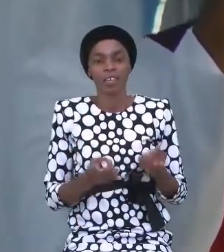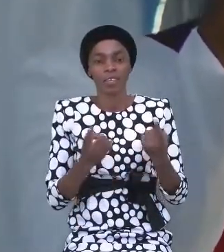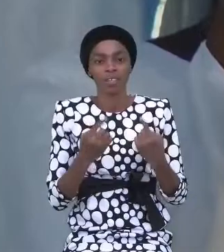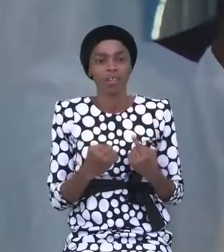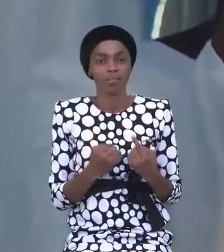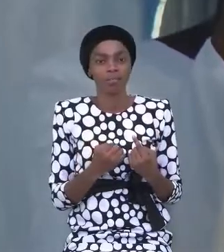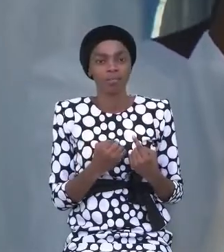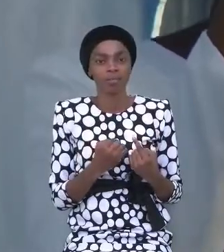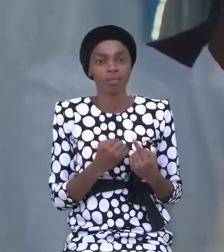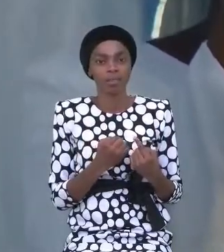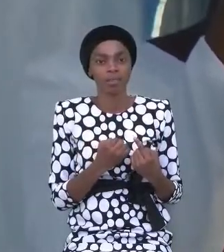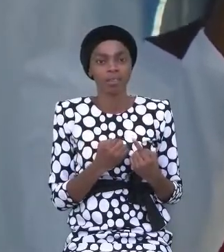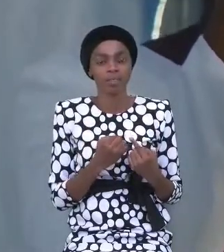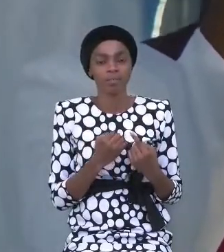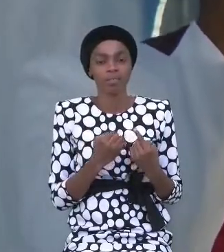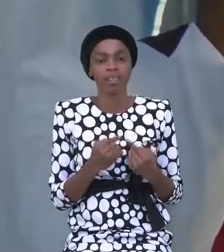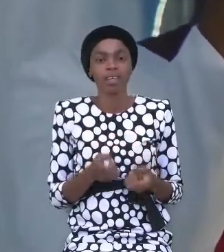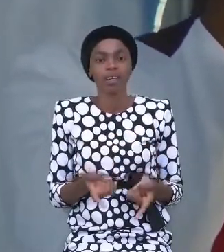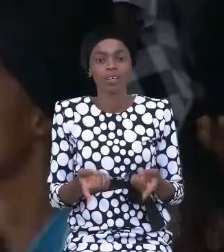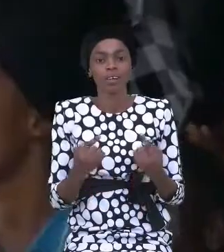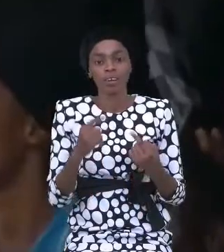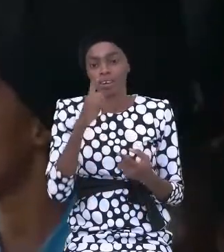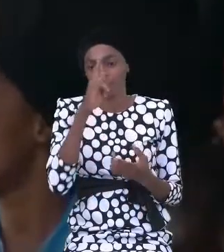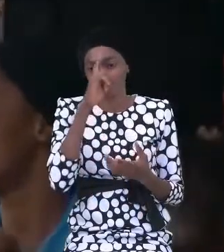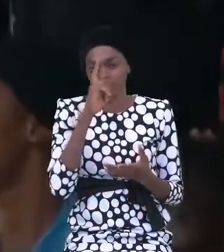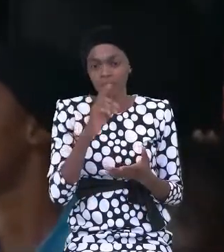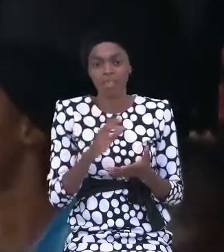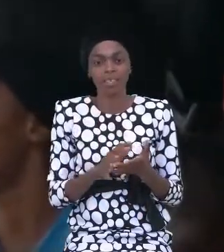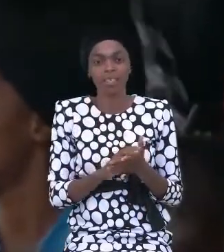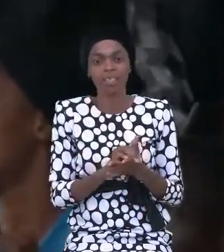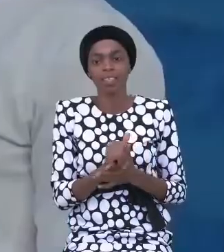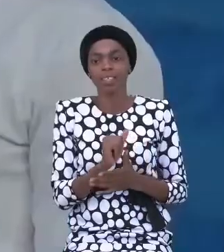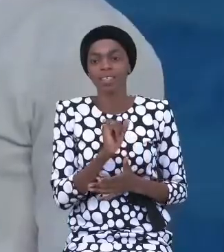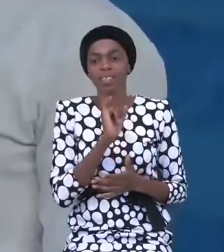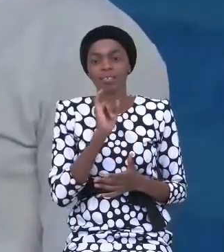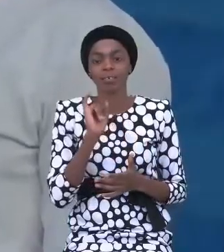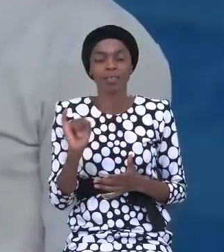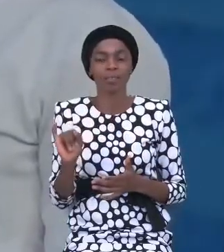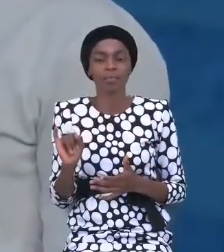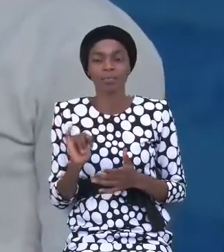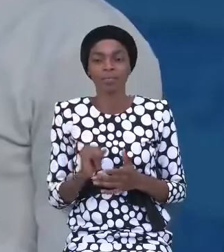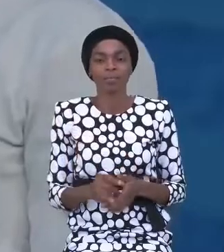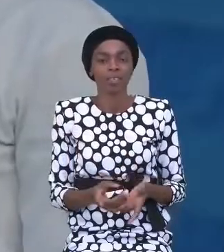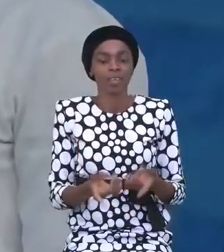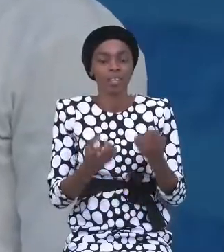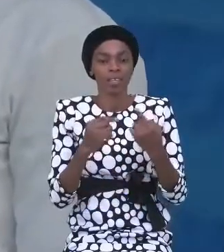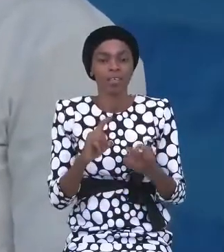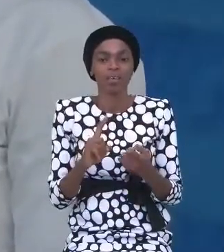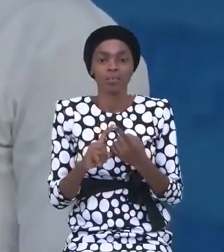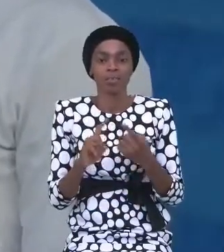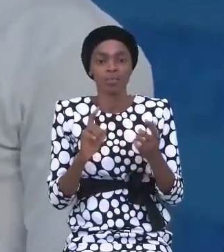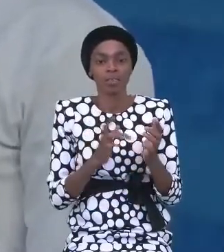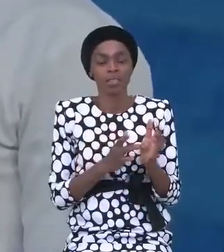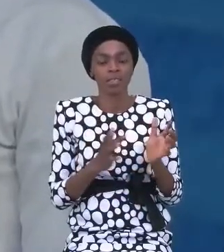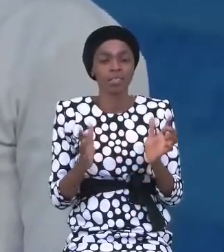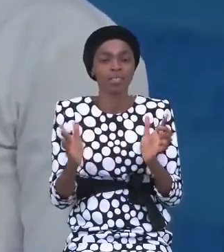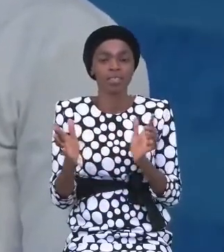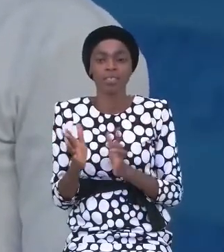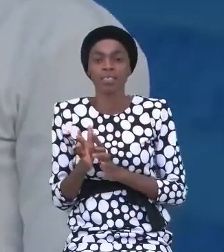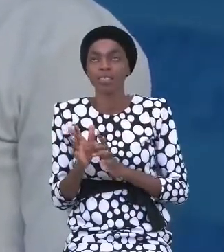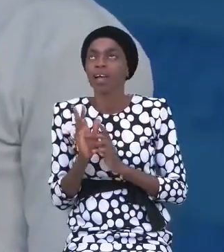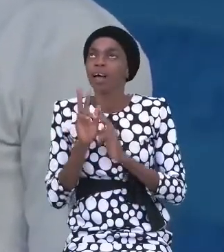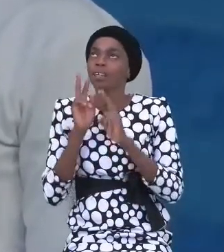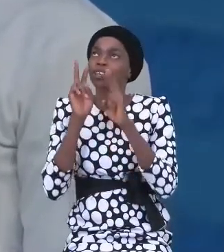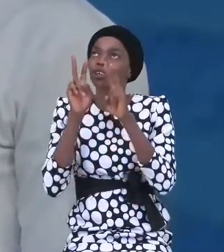live. Come believing, come believing, come to Jesus.